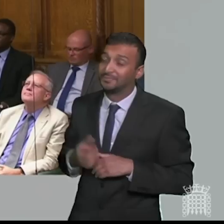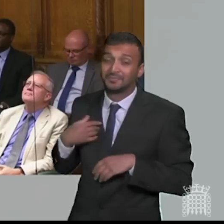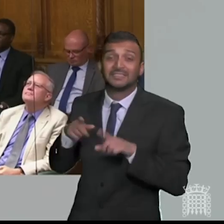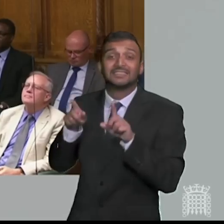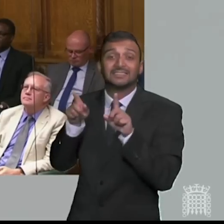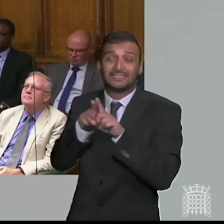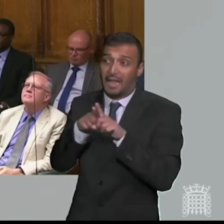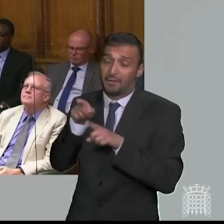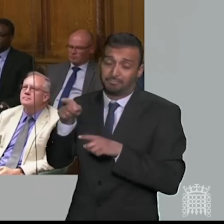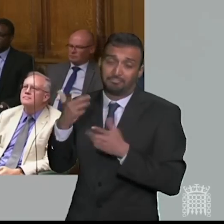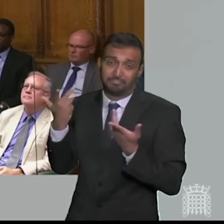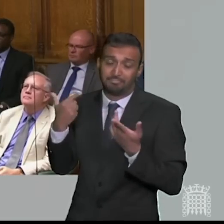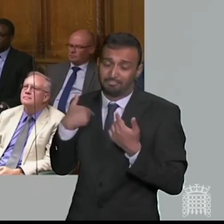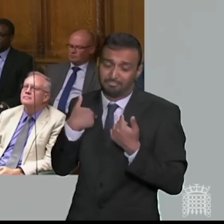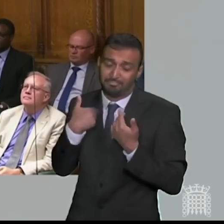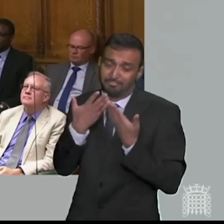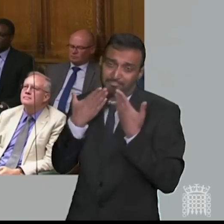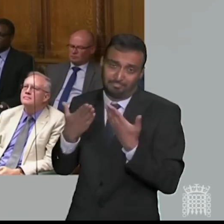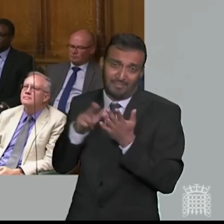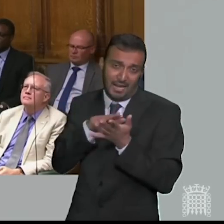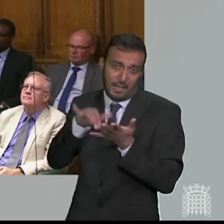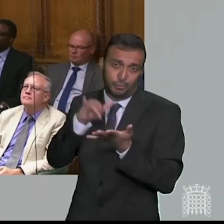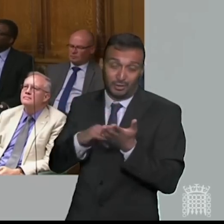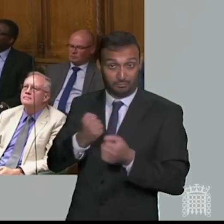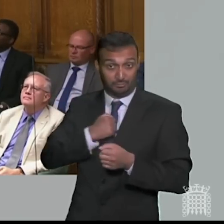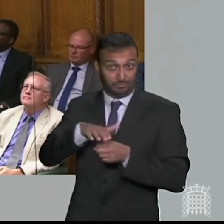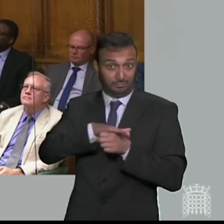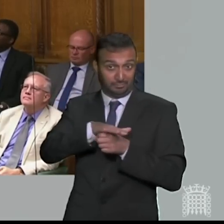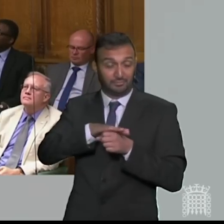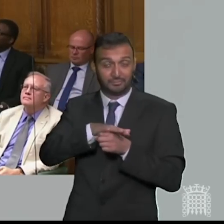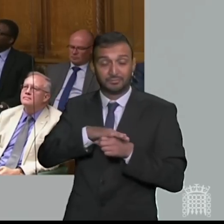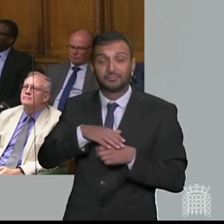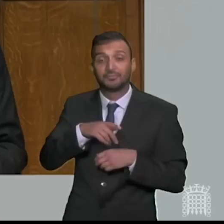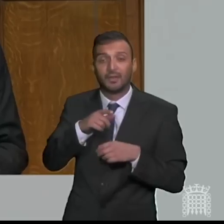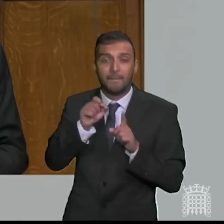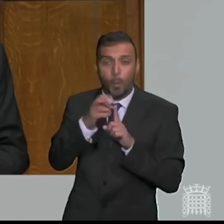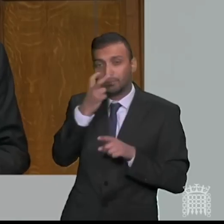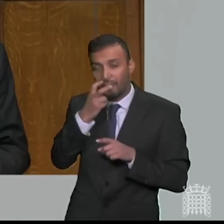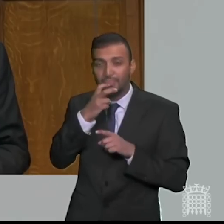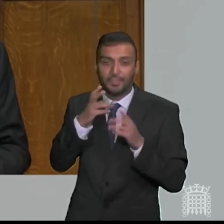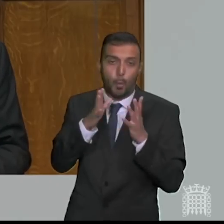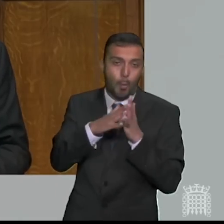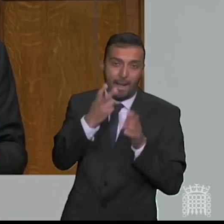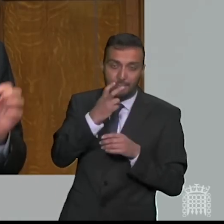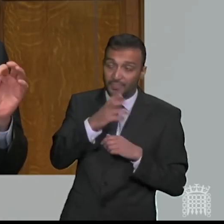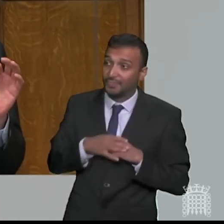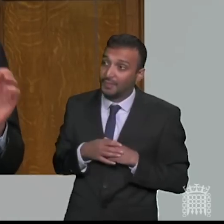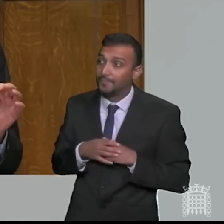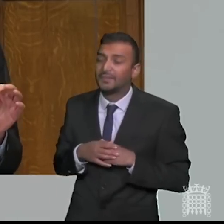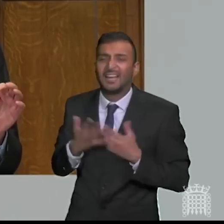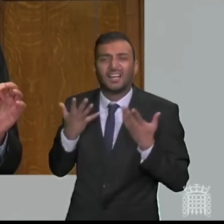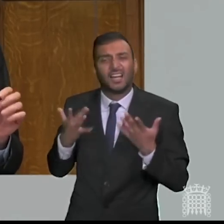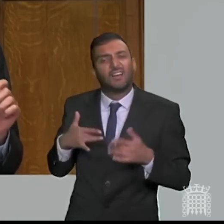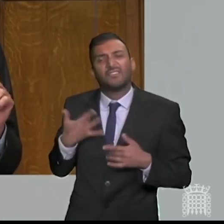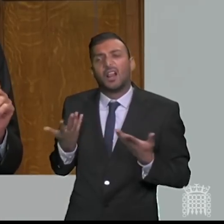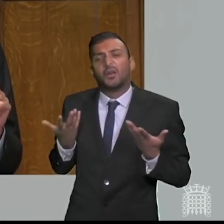the NHS? My constituents in Weymouth and on Portland and I are getting a little tired of being told that placing a